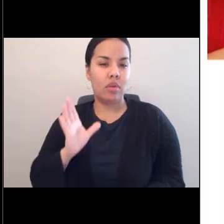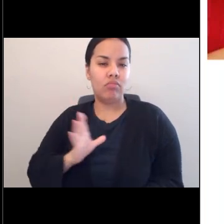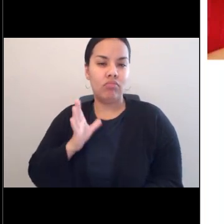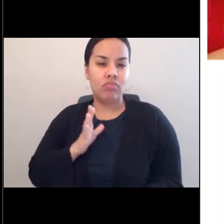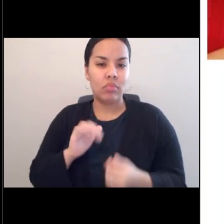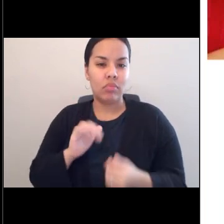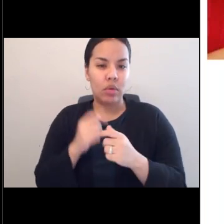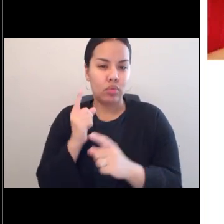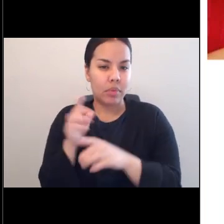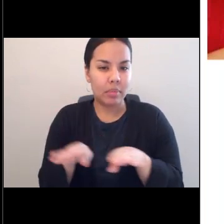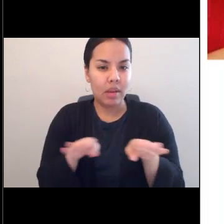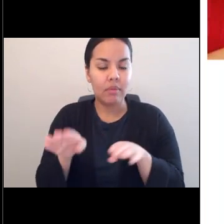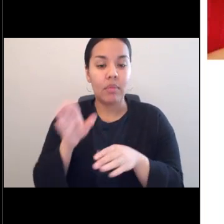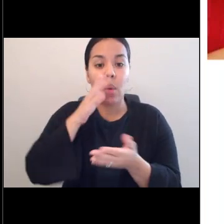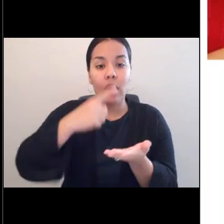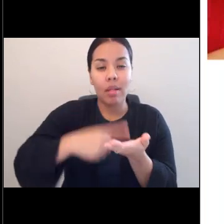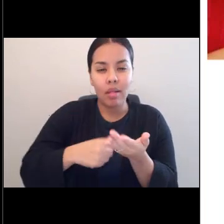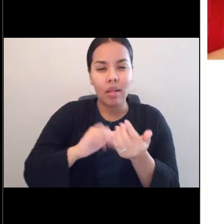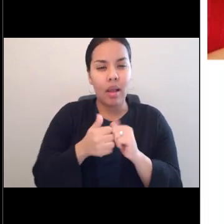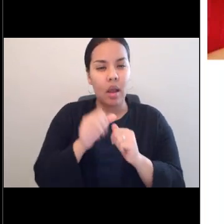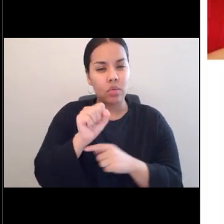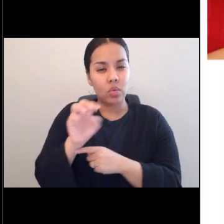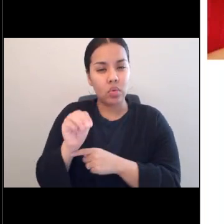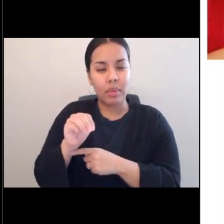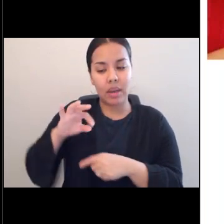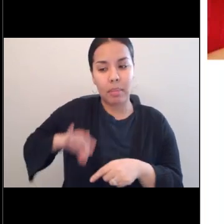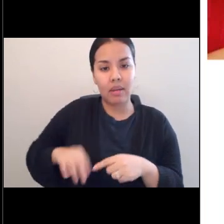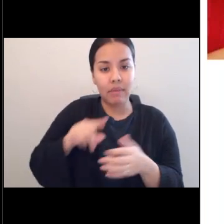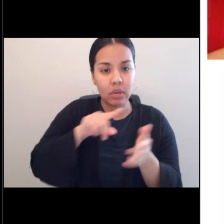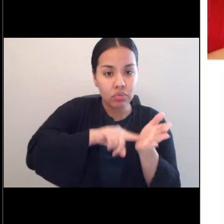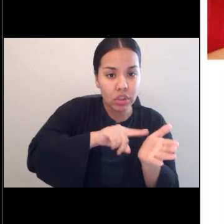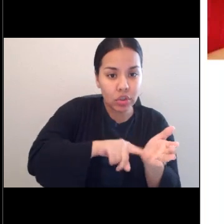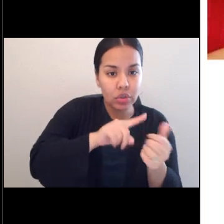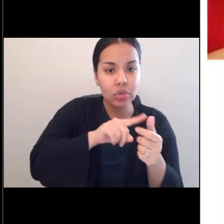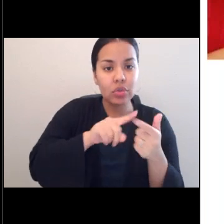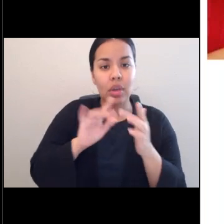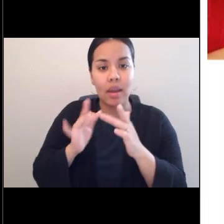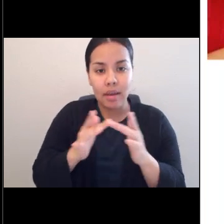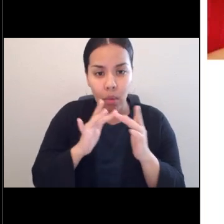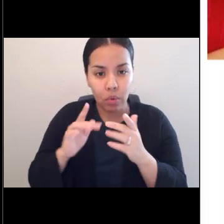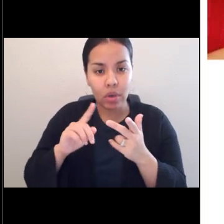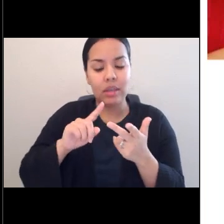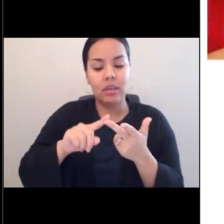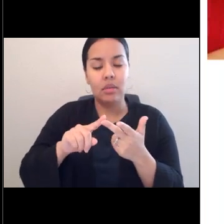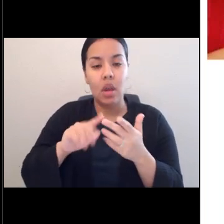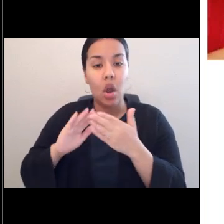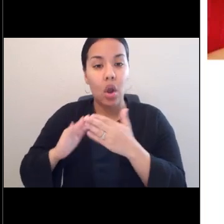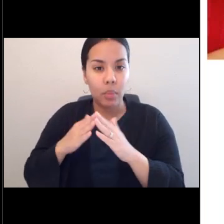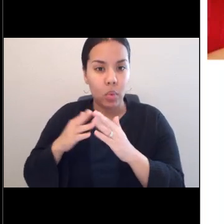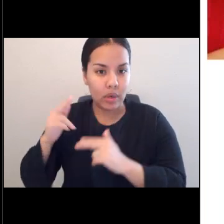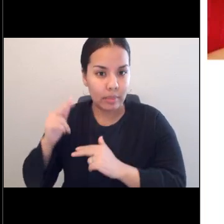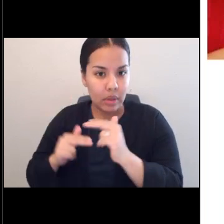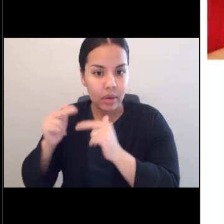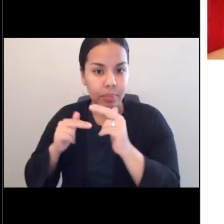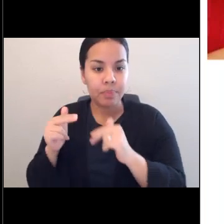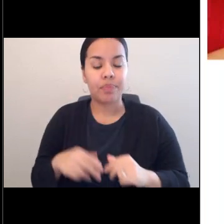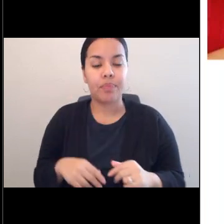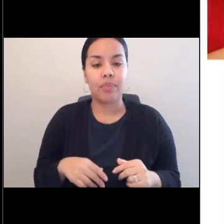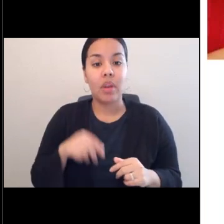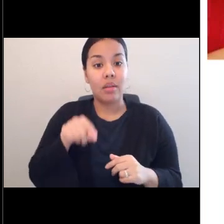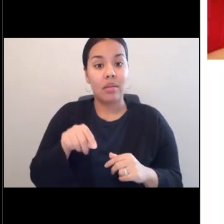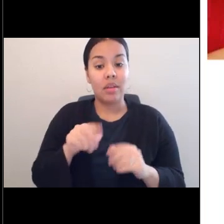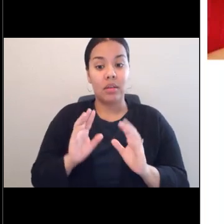social media can benefit your research, teaching, networking, and community building. Expanded access to this webinar